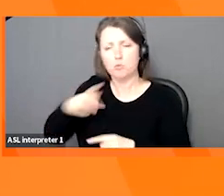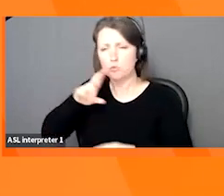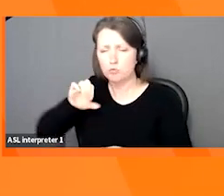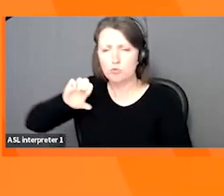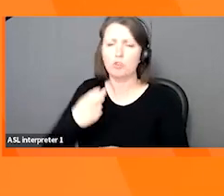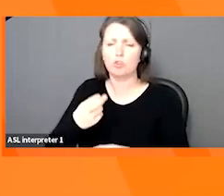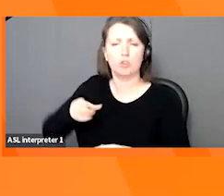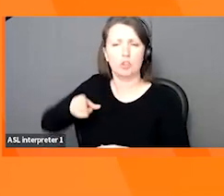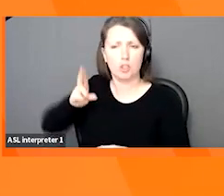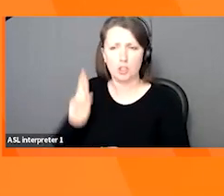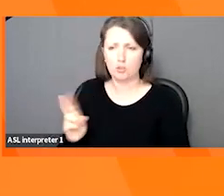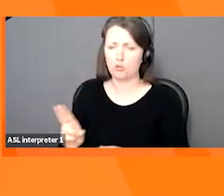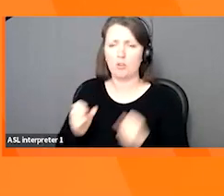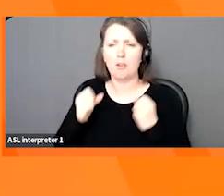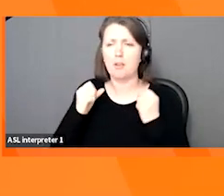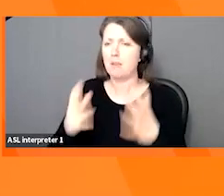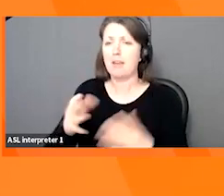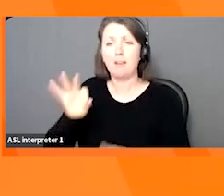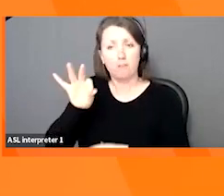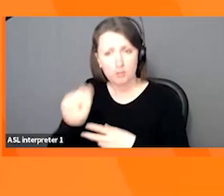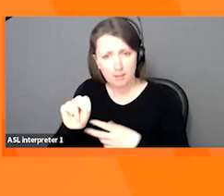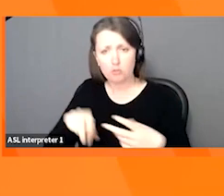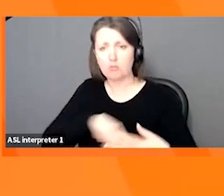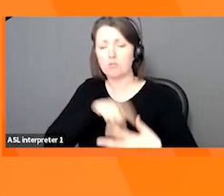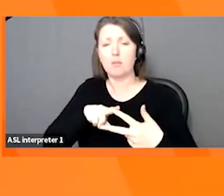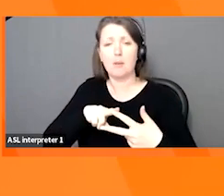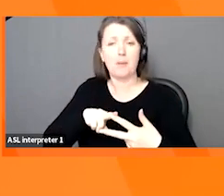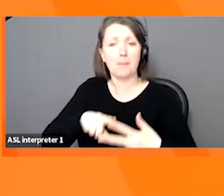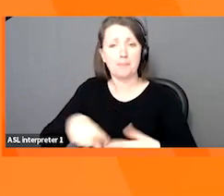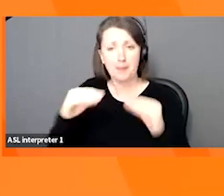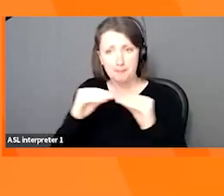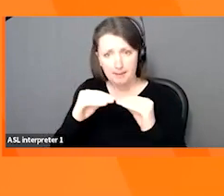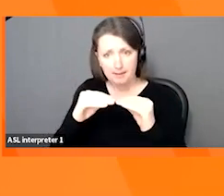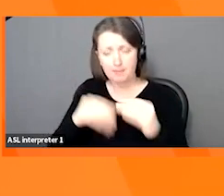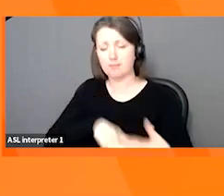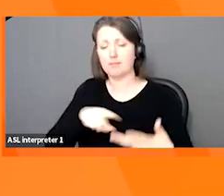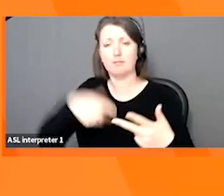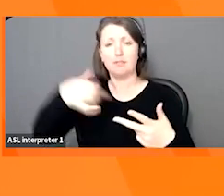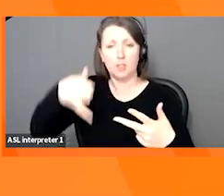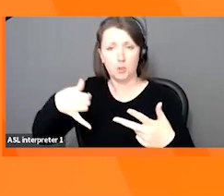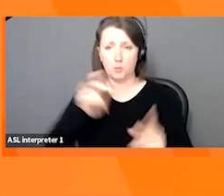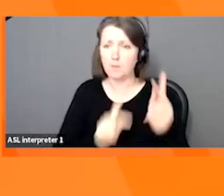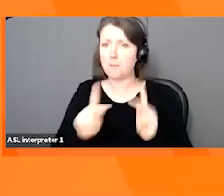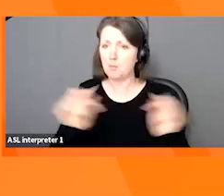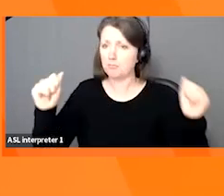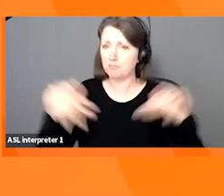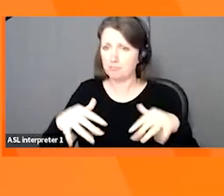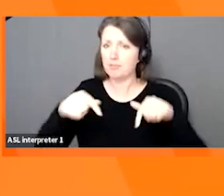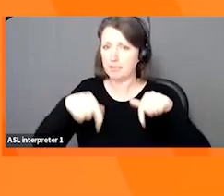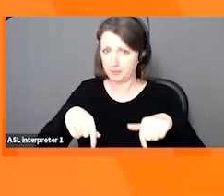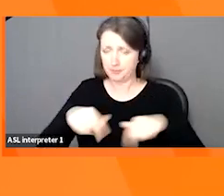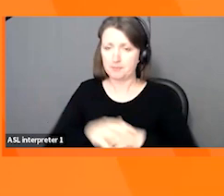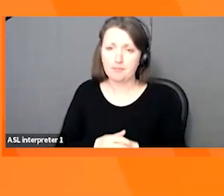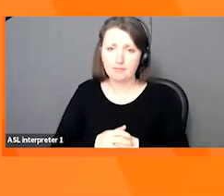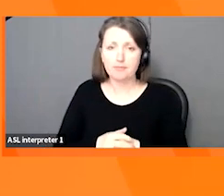home to many First Nations, Inuit and Metis people today. As an organization based in Guelph, we have a responsibility